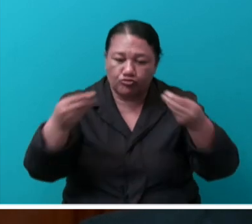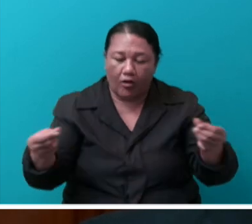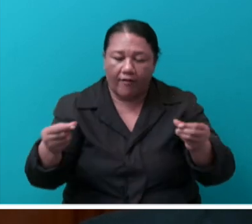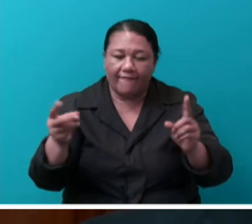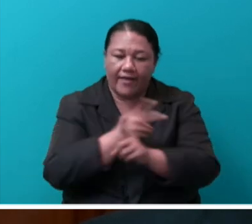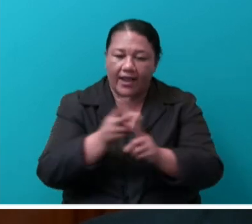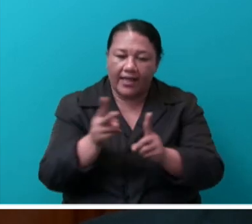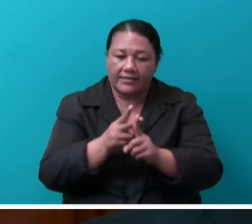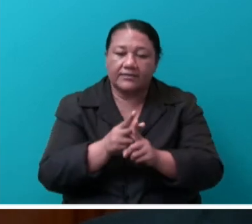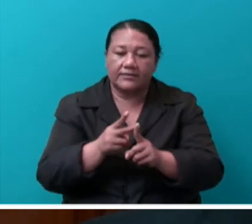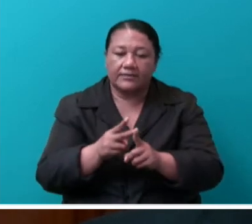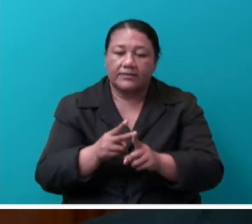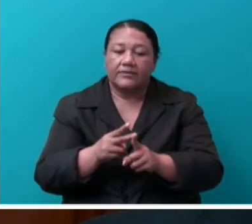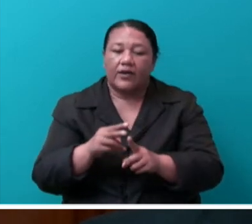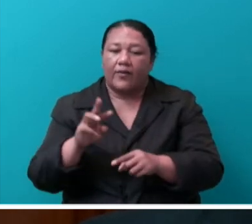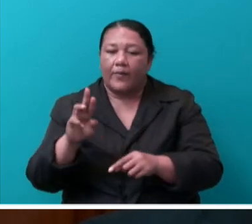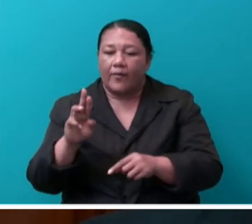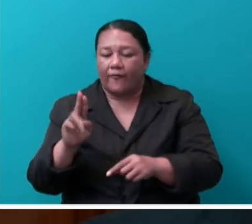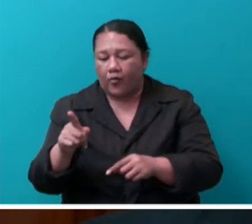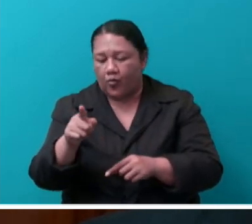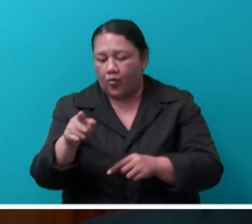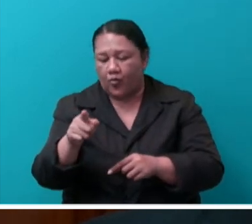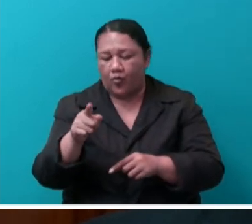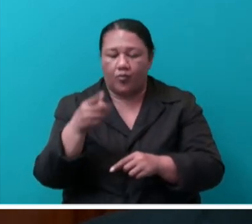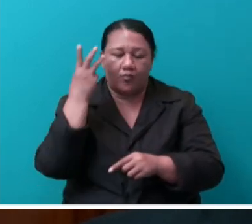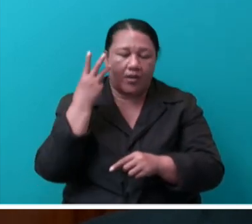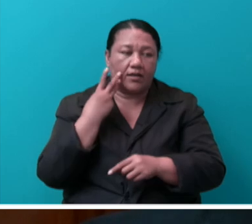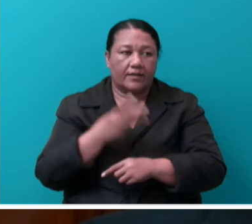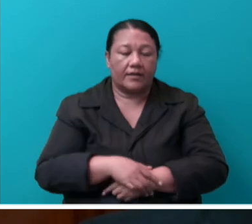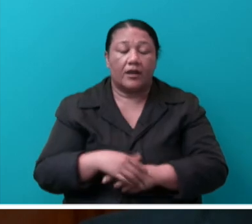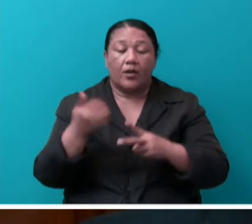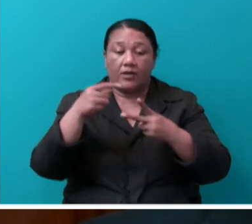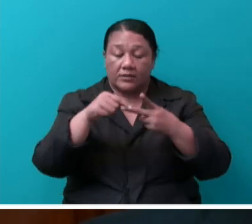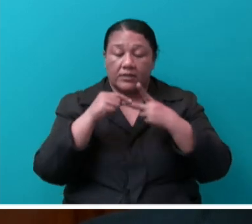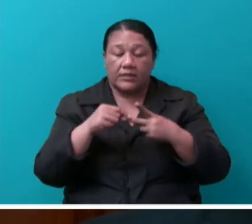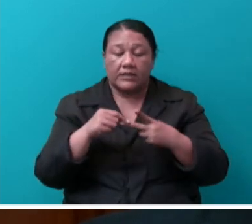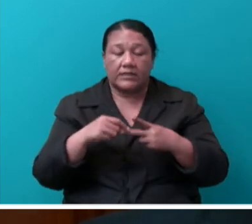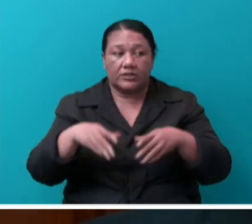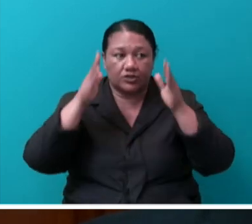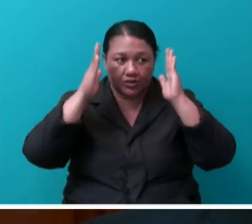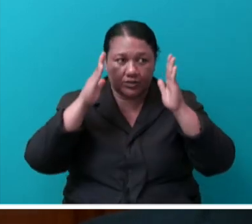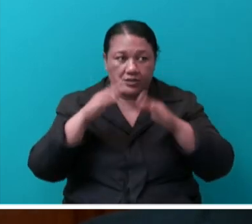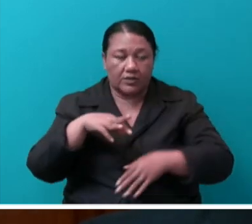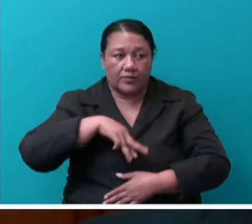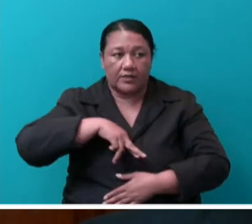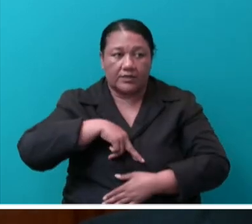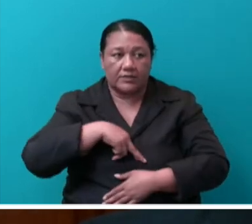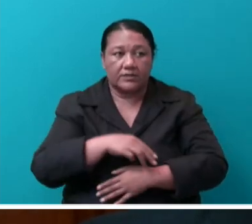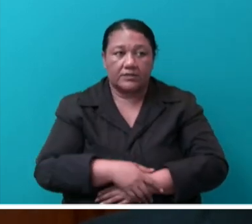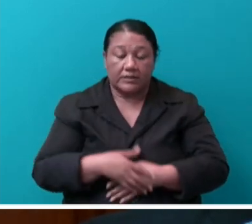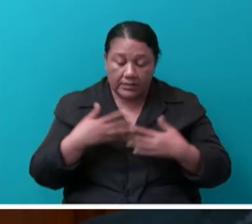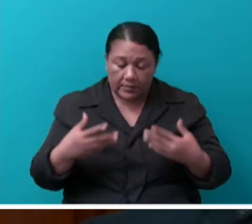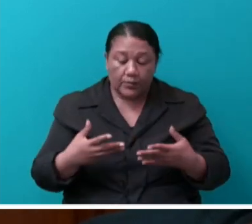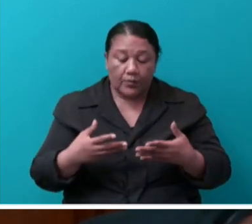girls. Secondly, Honorable Speaker, is the faith-based setting. We've already started working with faith